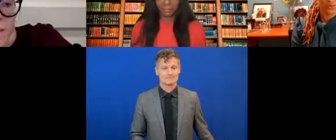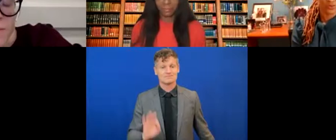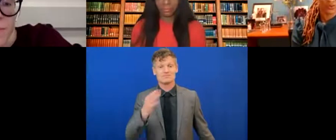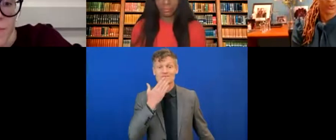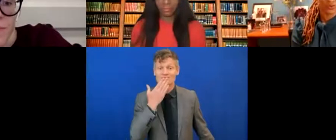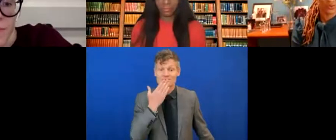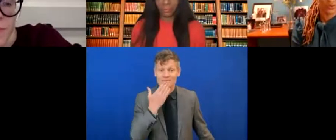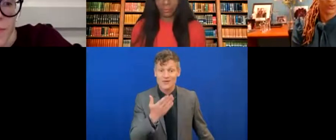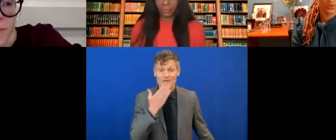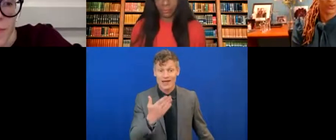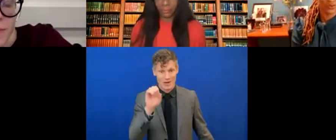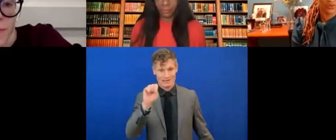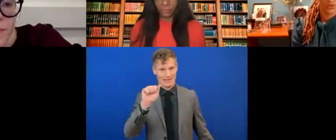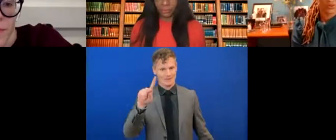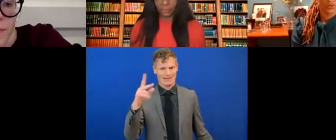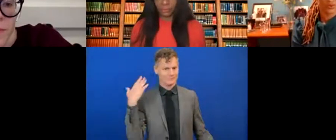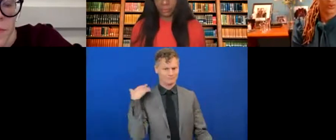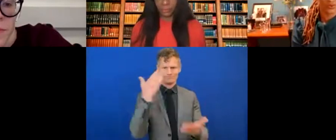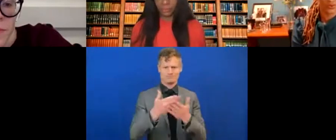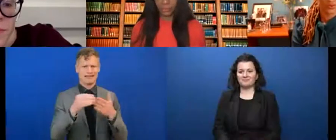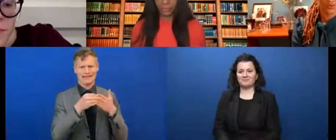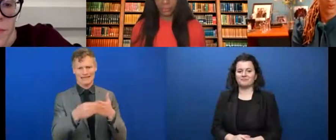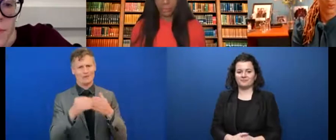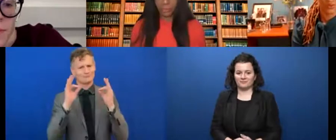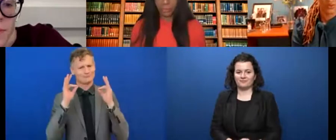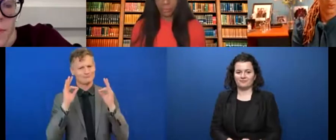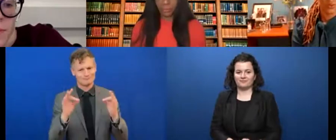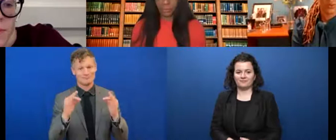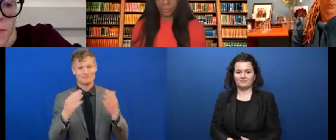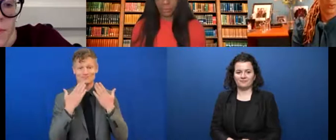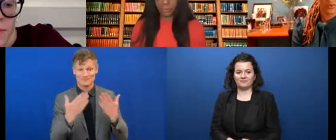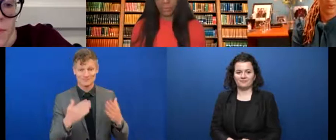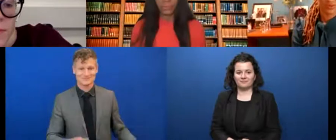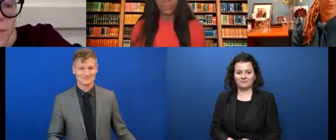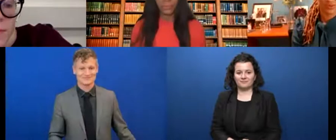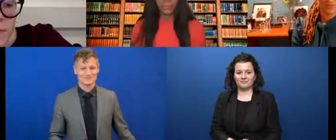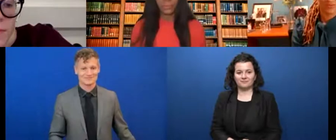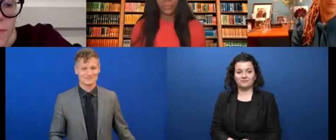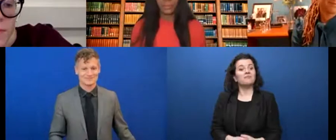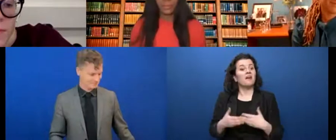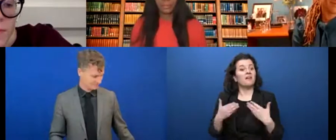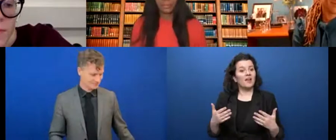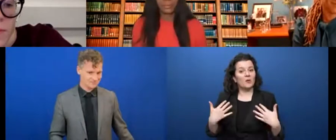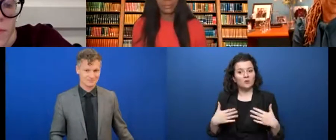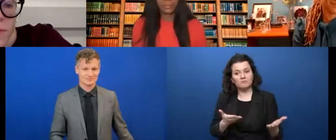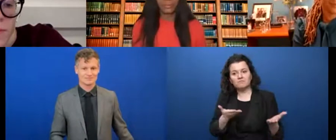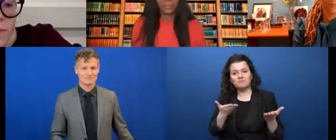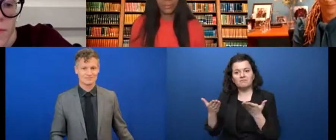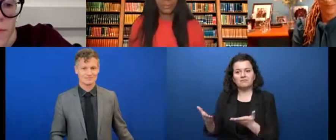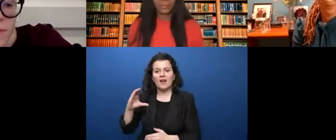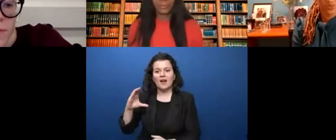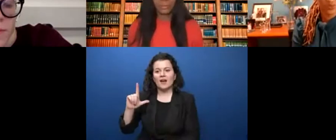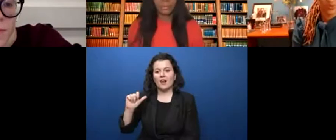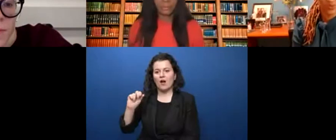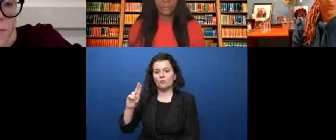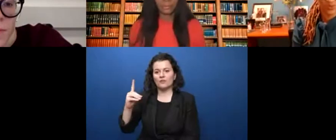Now, another business leader from a major tech company, Claudia Garden of T-Mobile Accessibility. So,